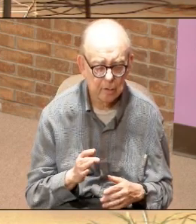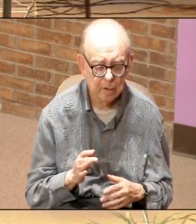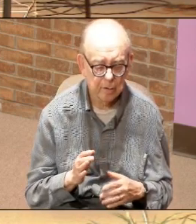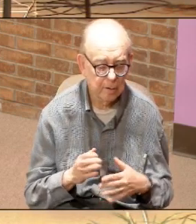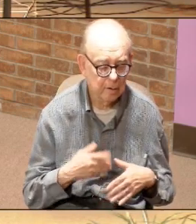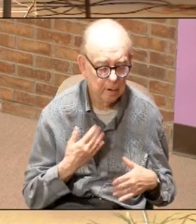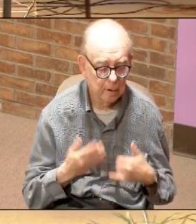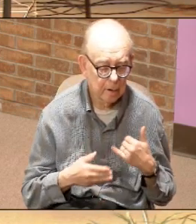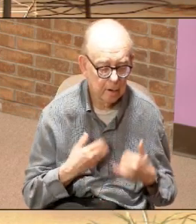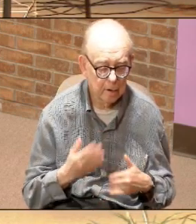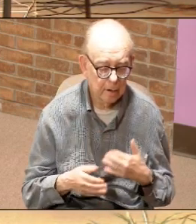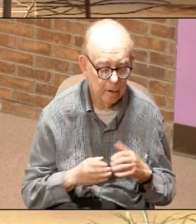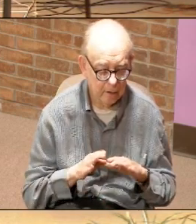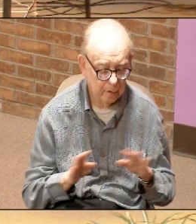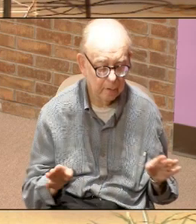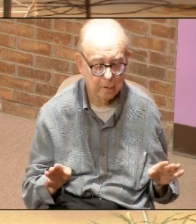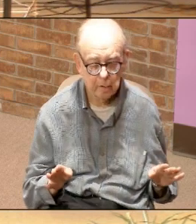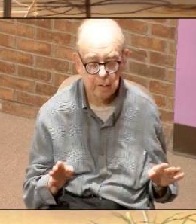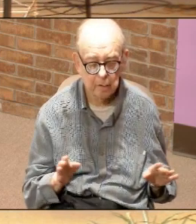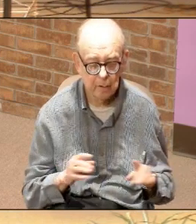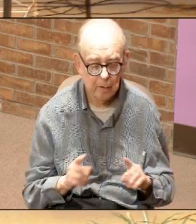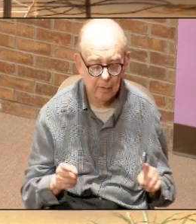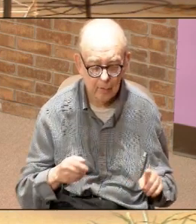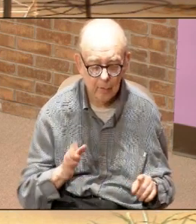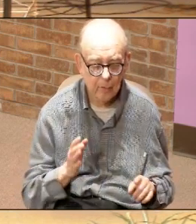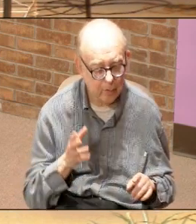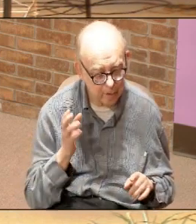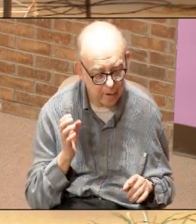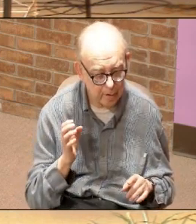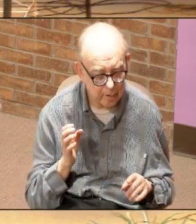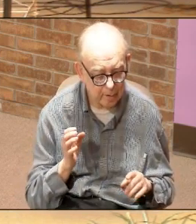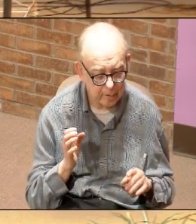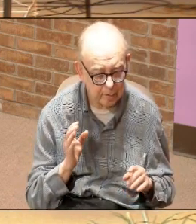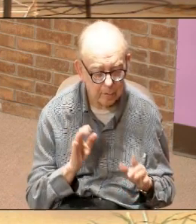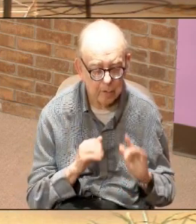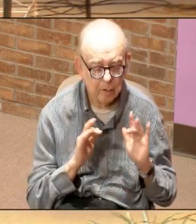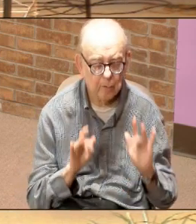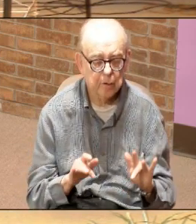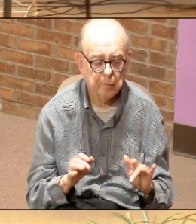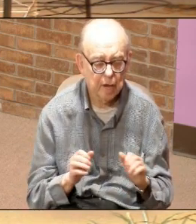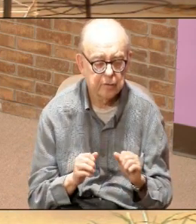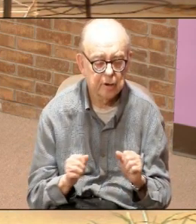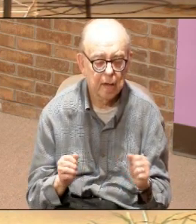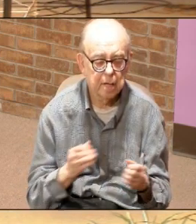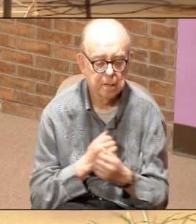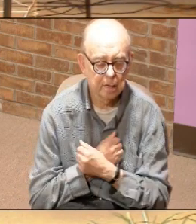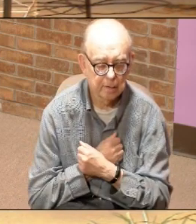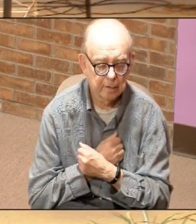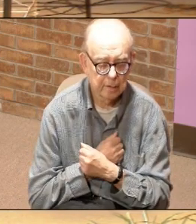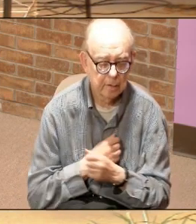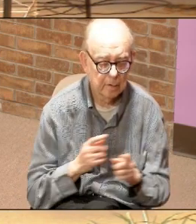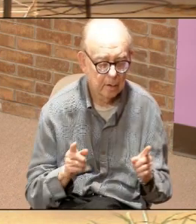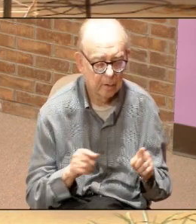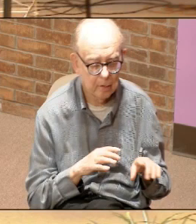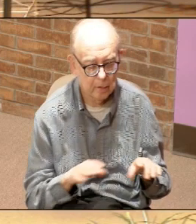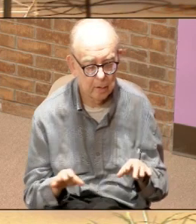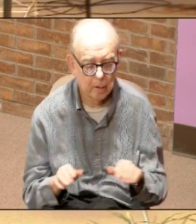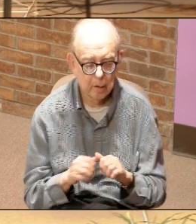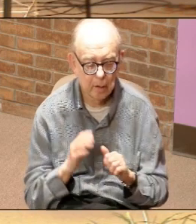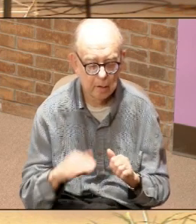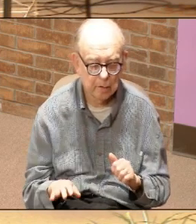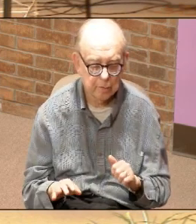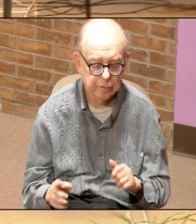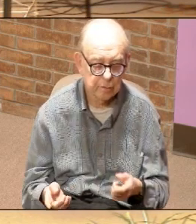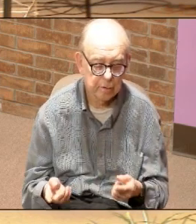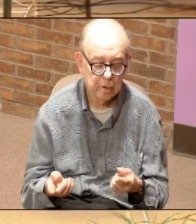your joys freely and openly, he says. He says, God listens in compassion and love, just like we do when our children come